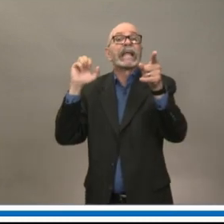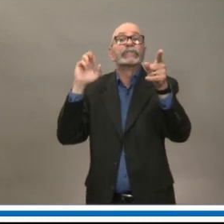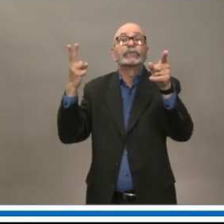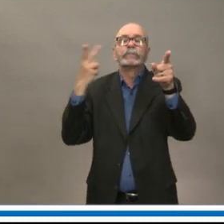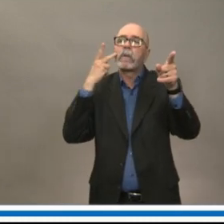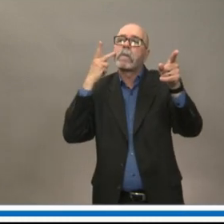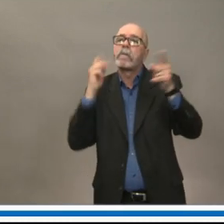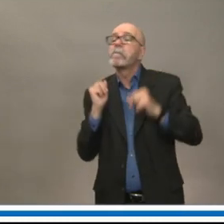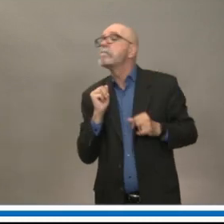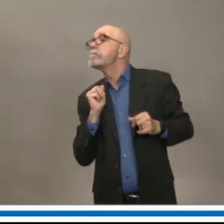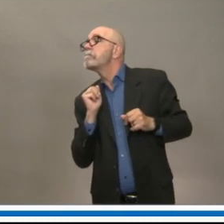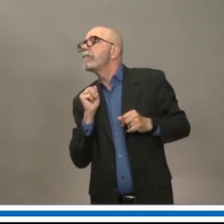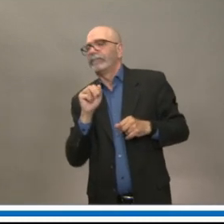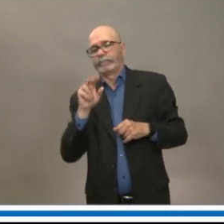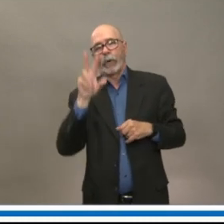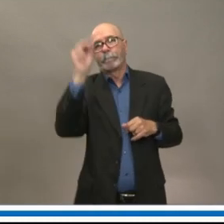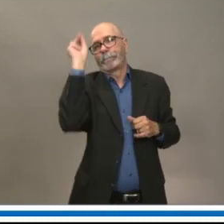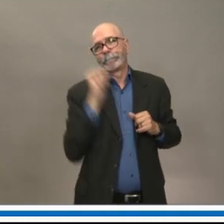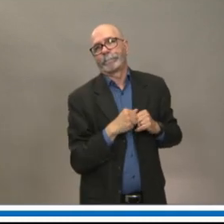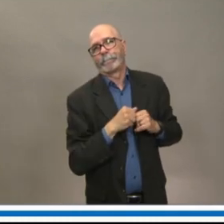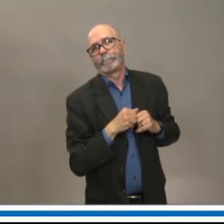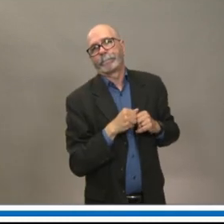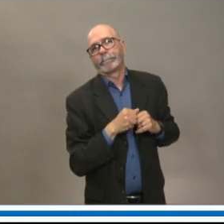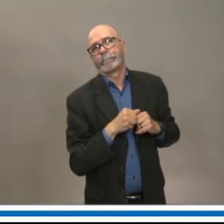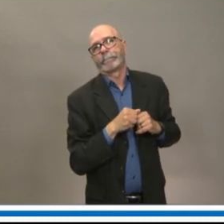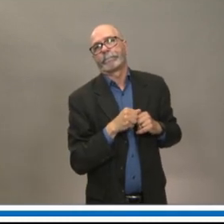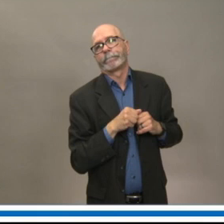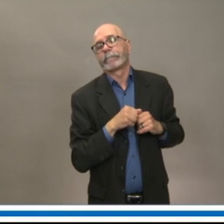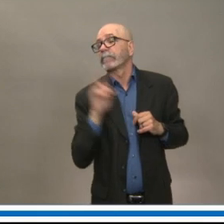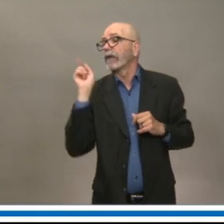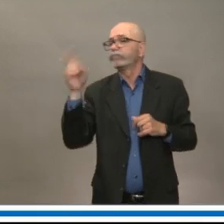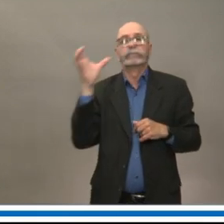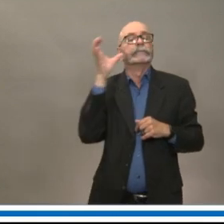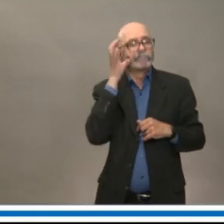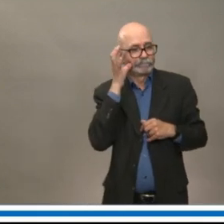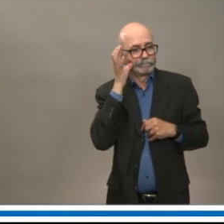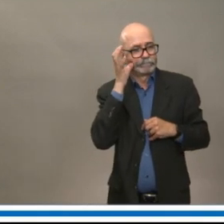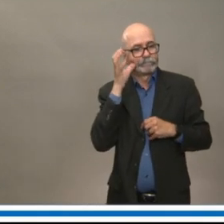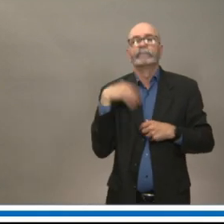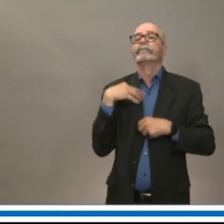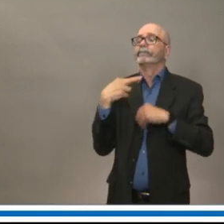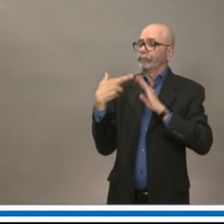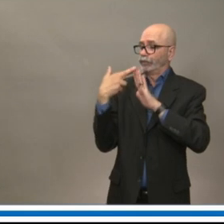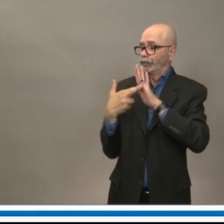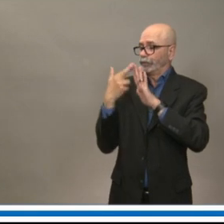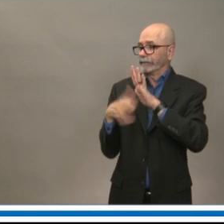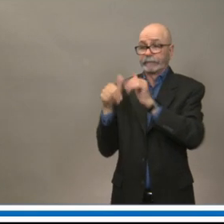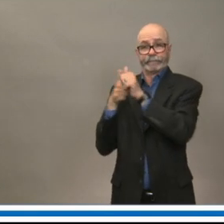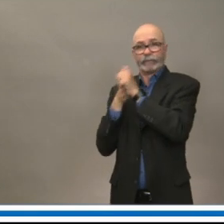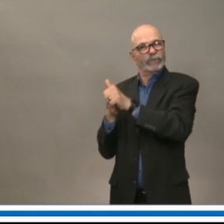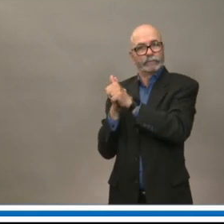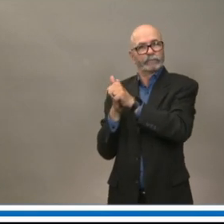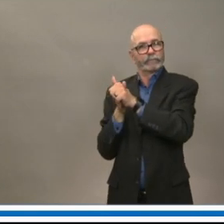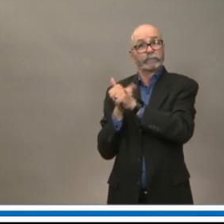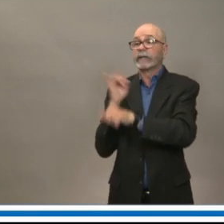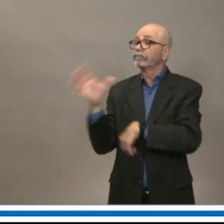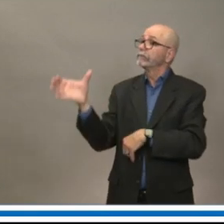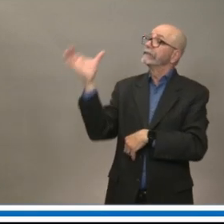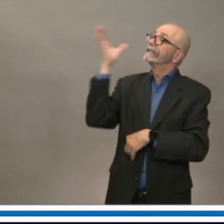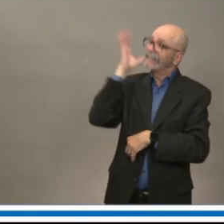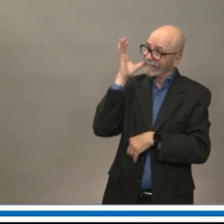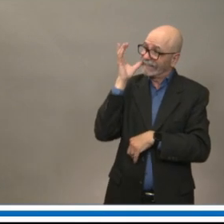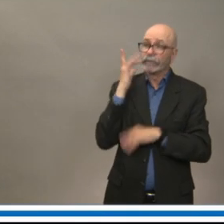Scotians to stay committed to following the public health orders. If we do that, then we'll be able to open up our economy and, quite frankly, our